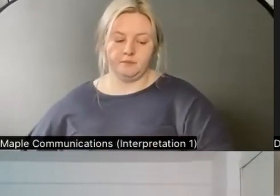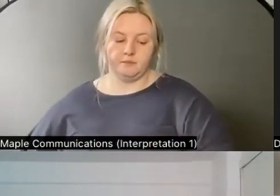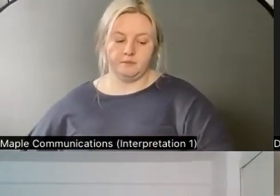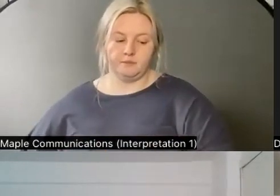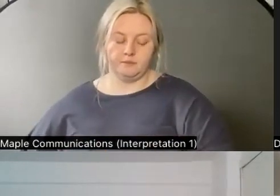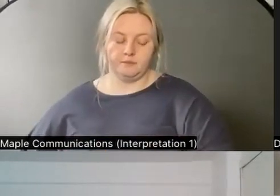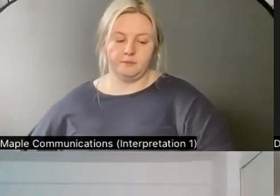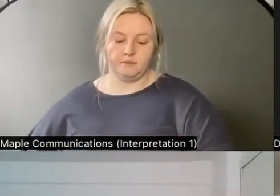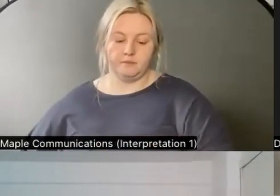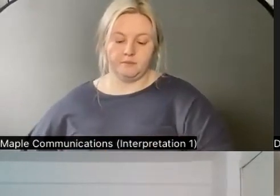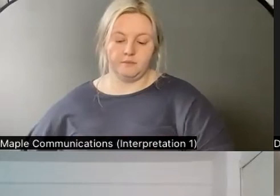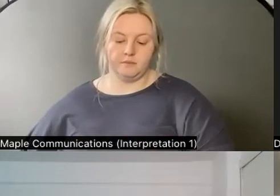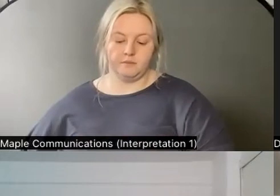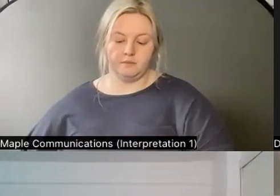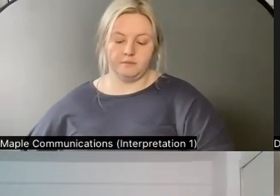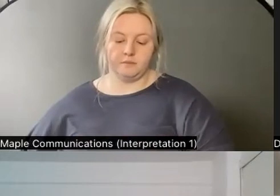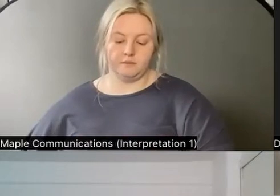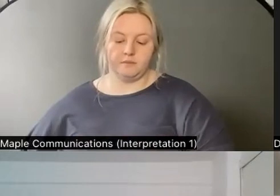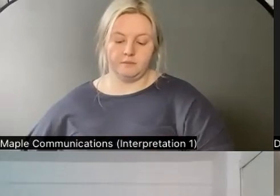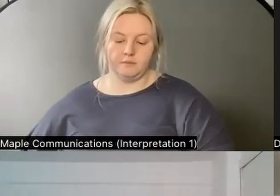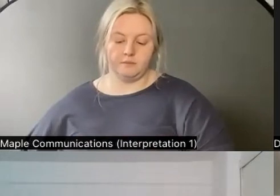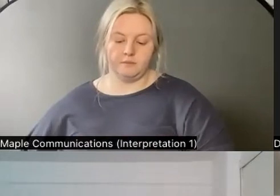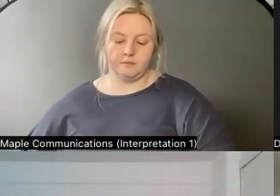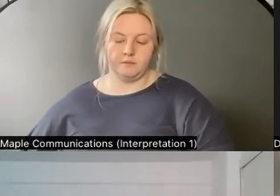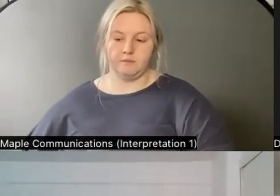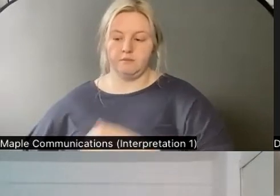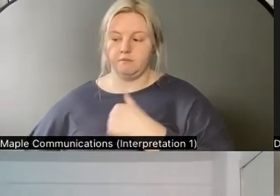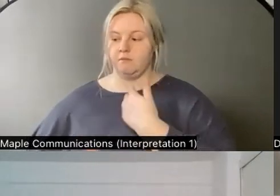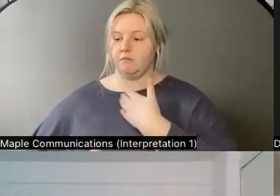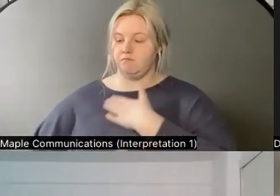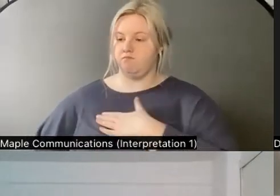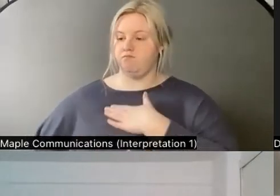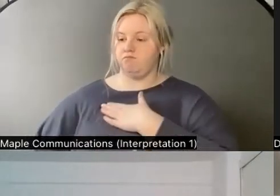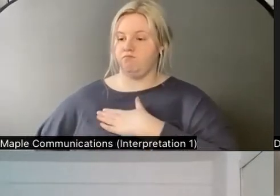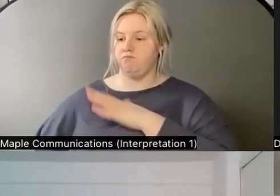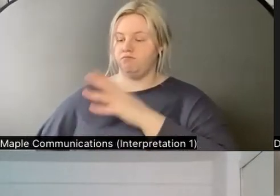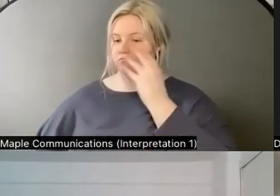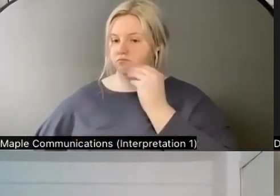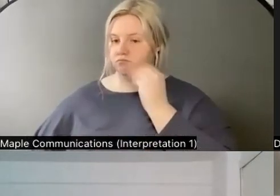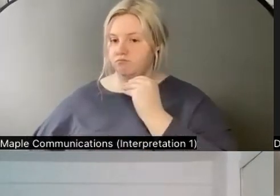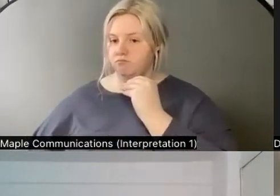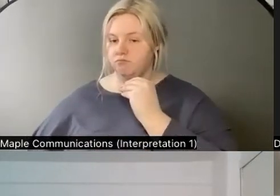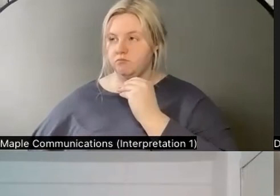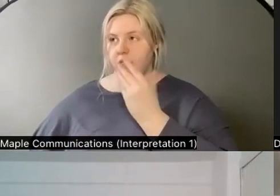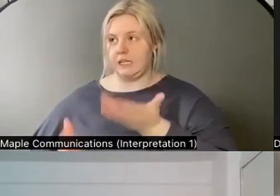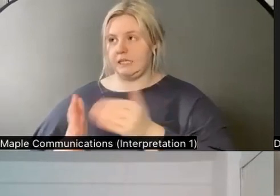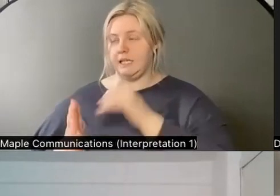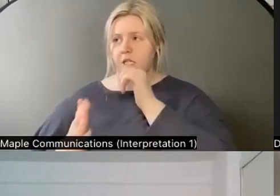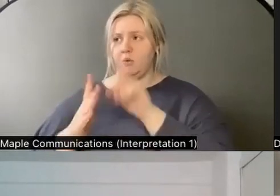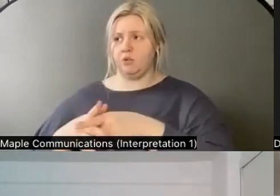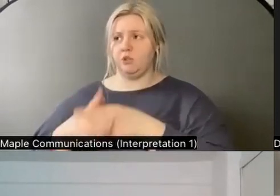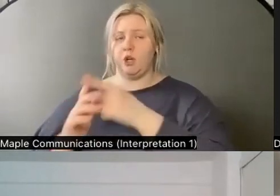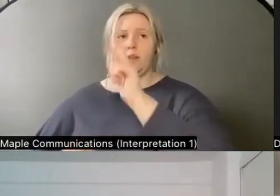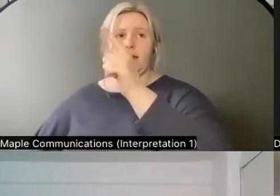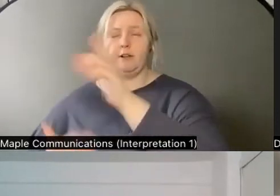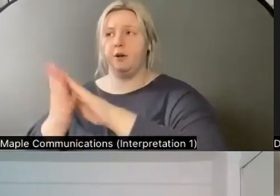the experience, the firsthand experience of these things. They don't start when we become adults. They're there from